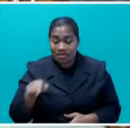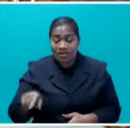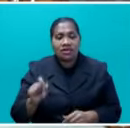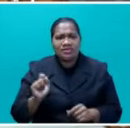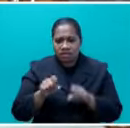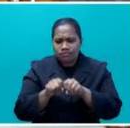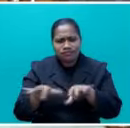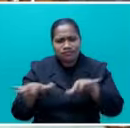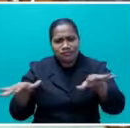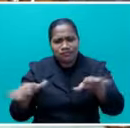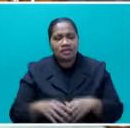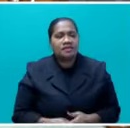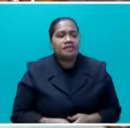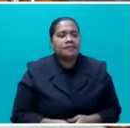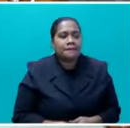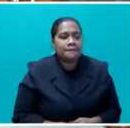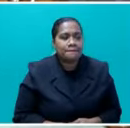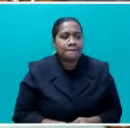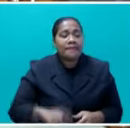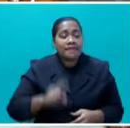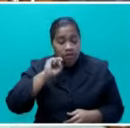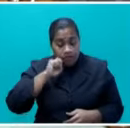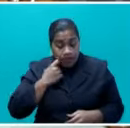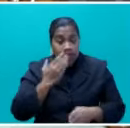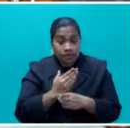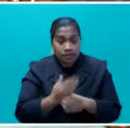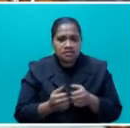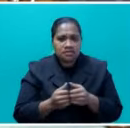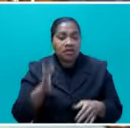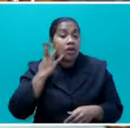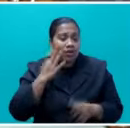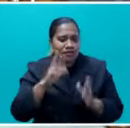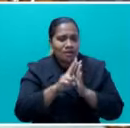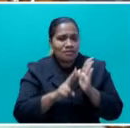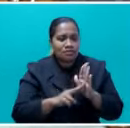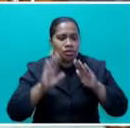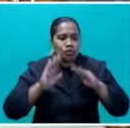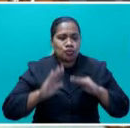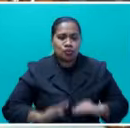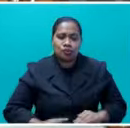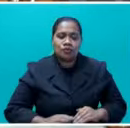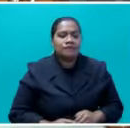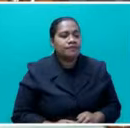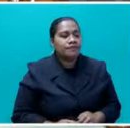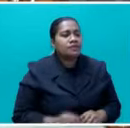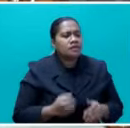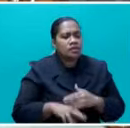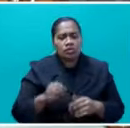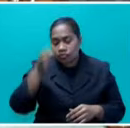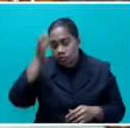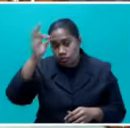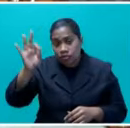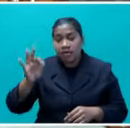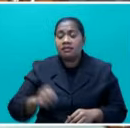will resume as soon as travel restrictions are relaxed. Similarly, works at Mount Kugai site in Rotuma and on Lakemba in the Lau Group